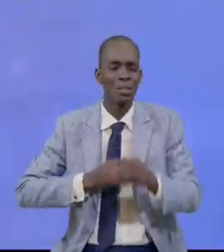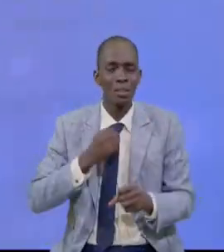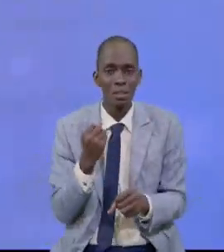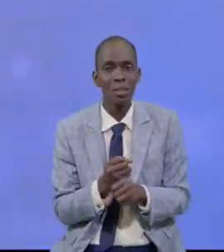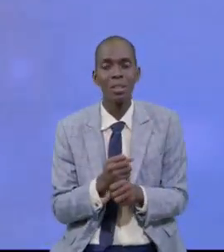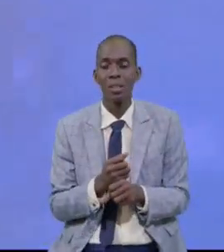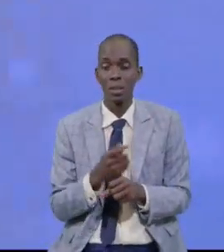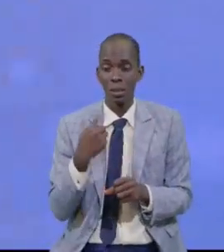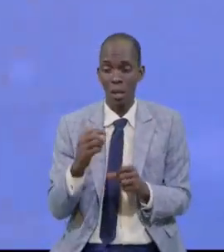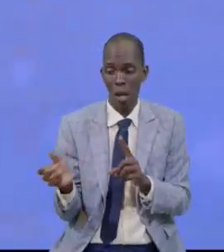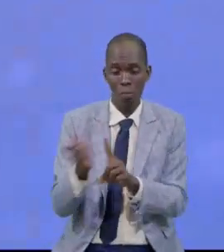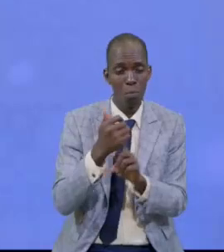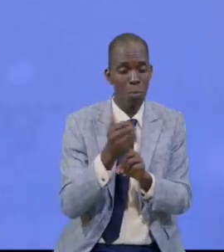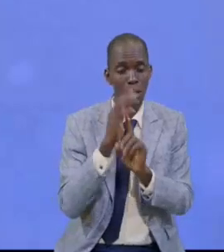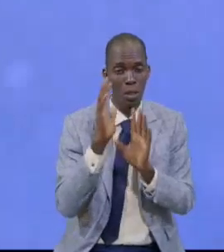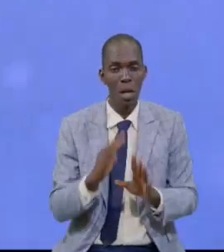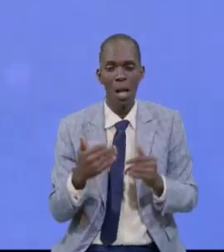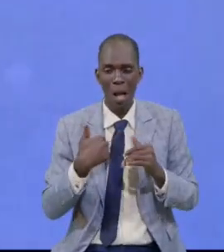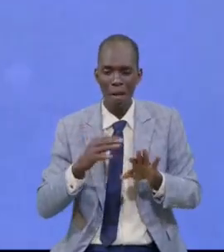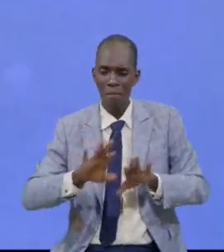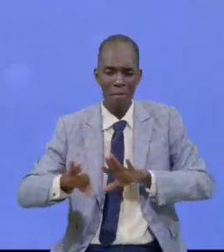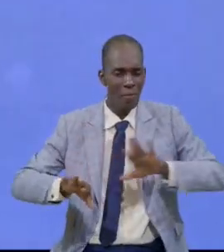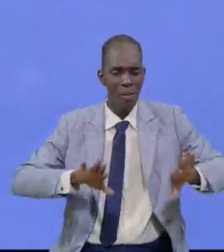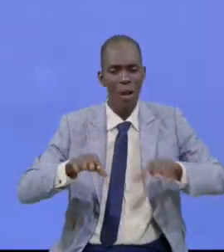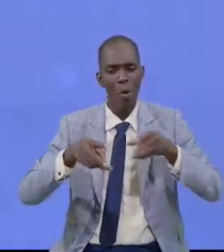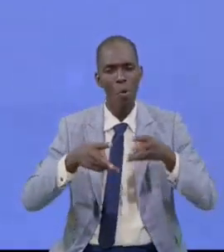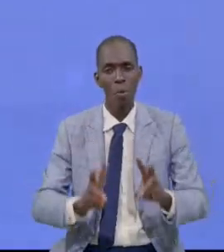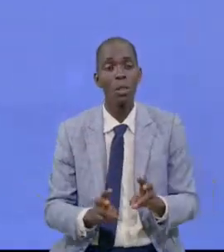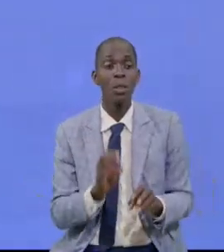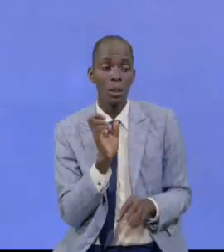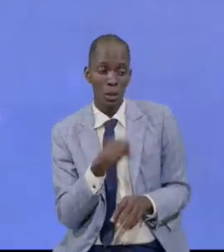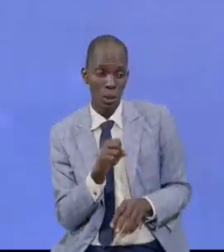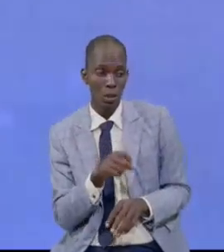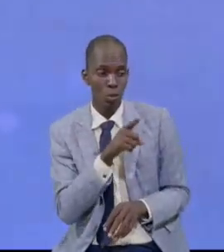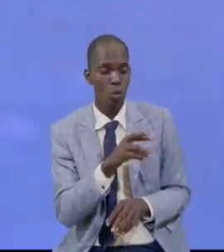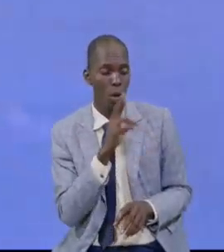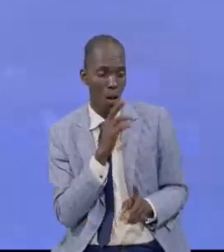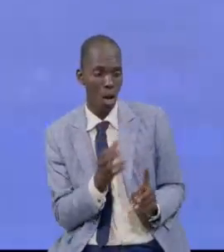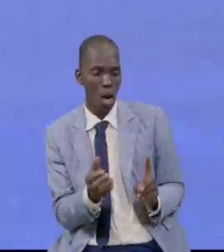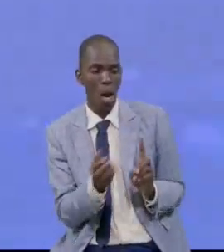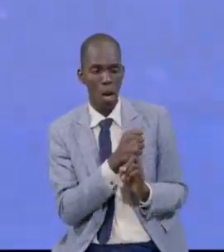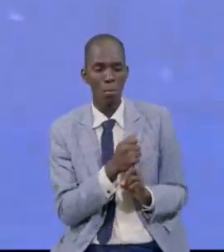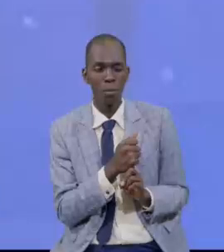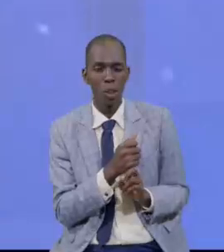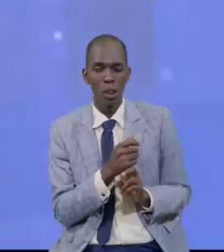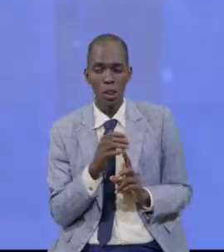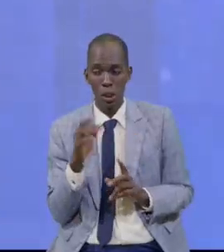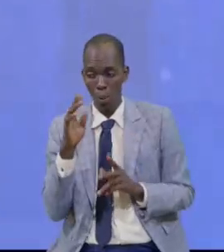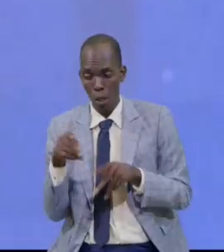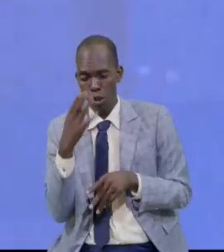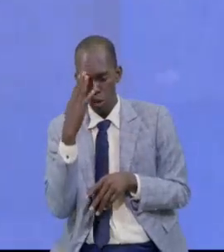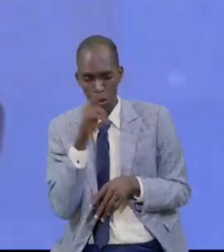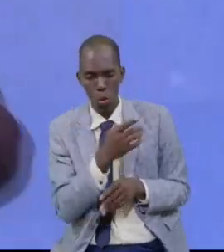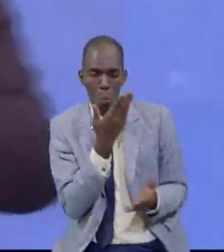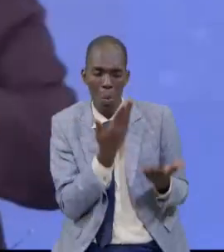by which, although you are captured, they know you'll be trying to find a way to come out of captivity.